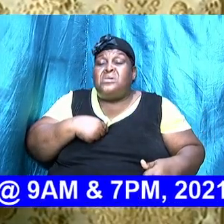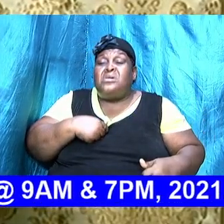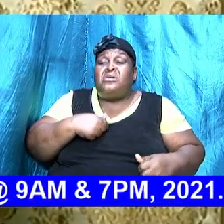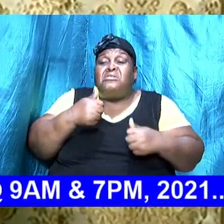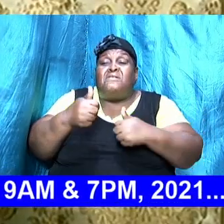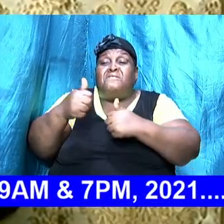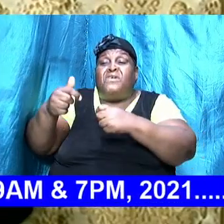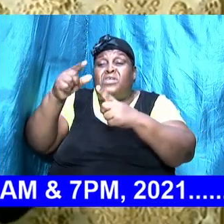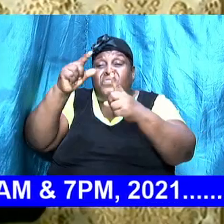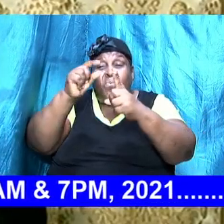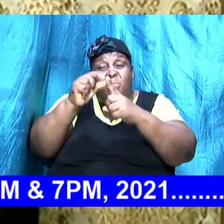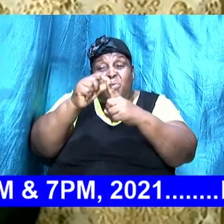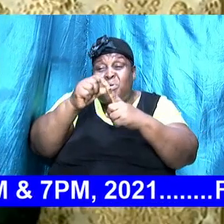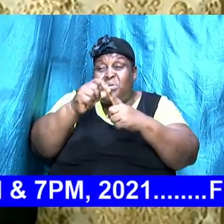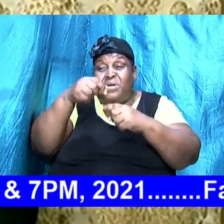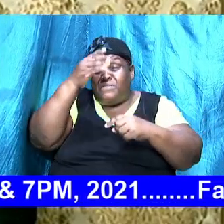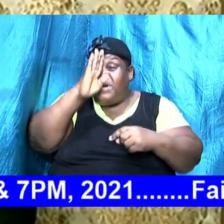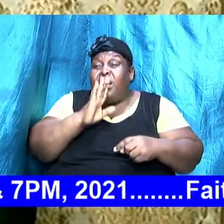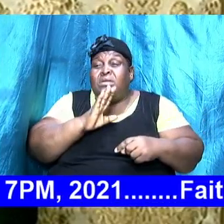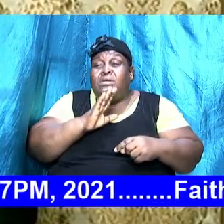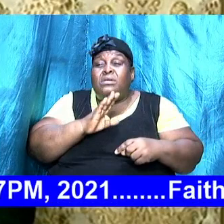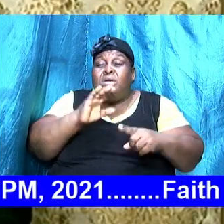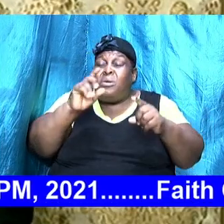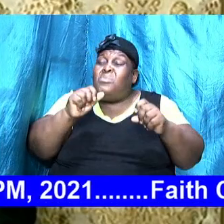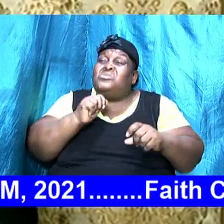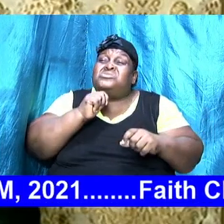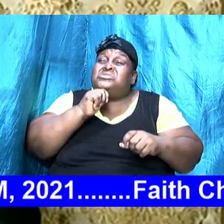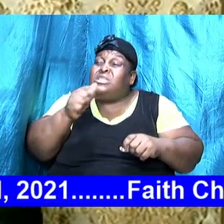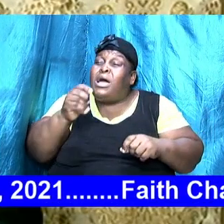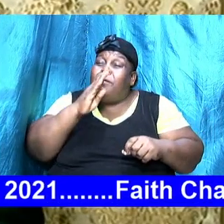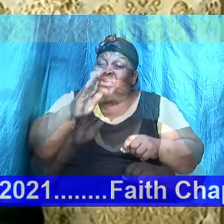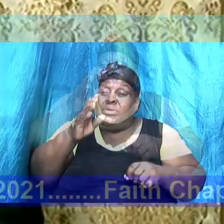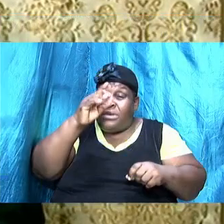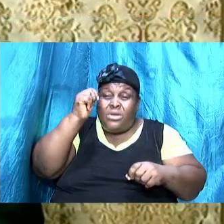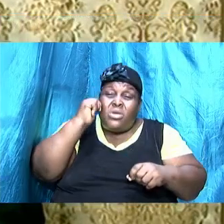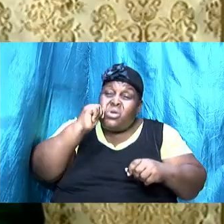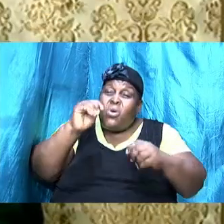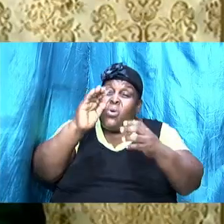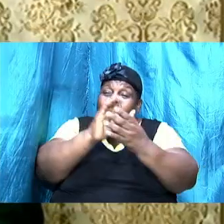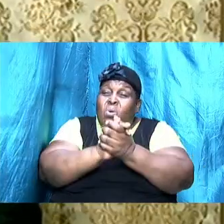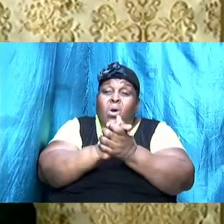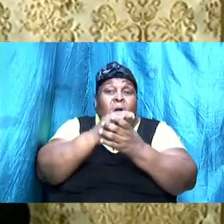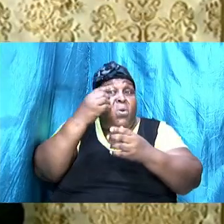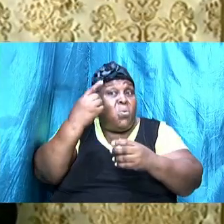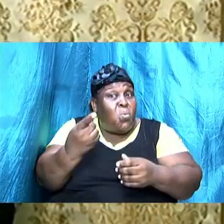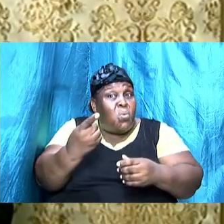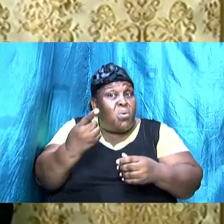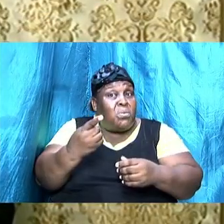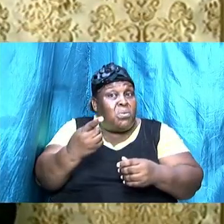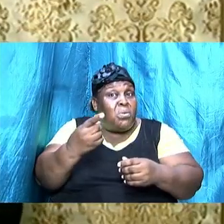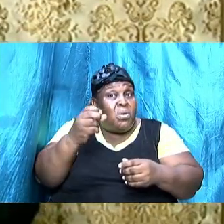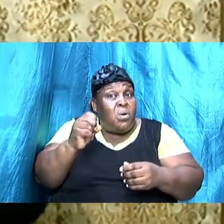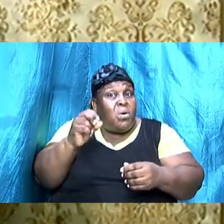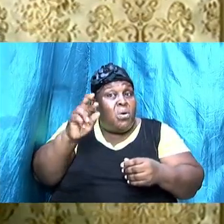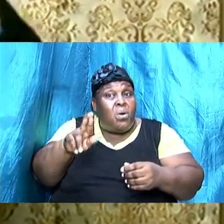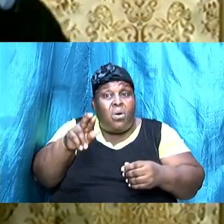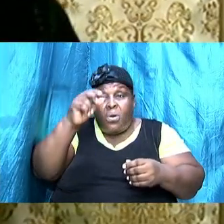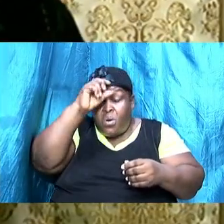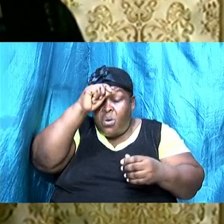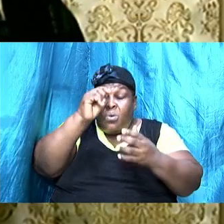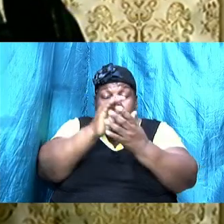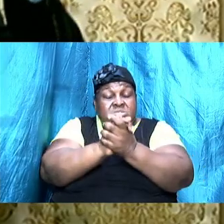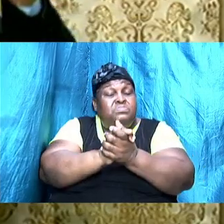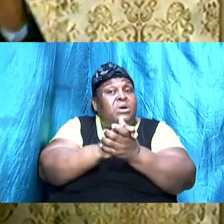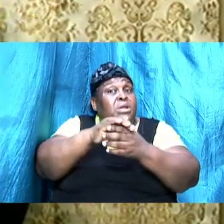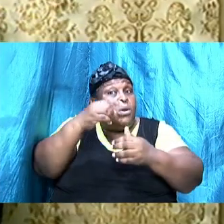not be the wife alone that says that. It must not be the husband alone that says that. If